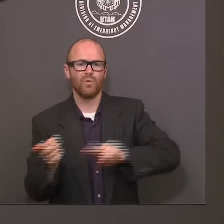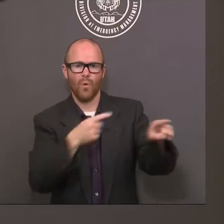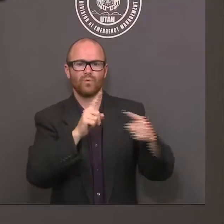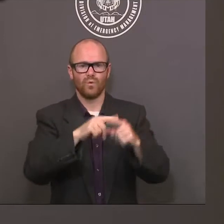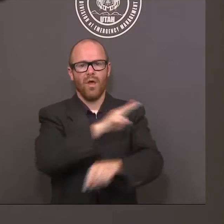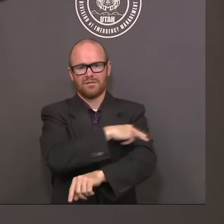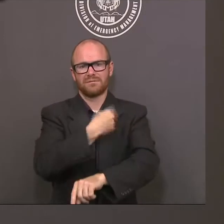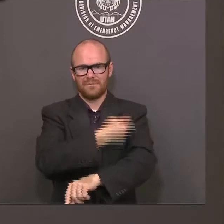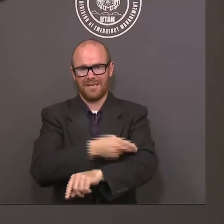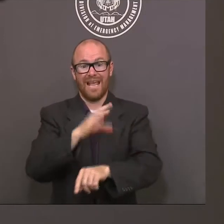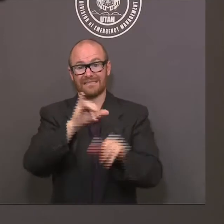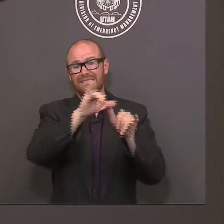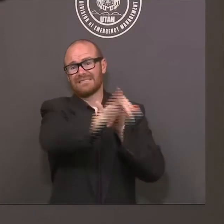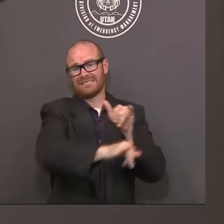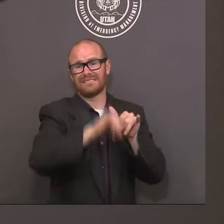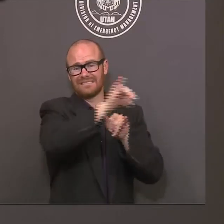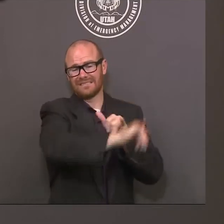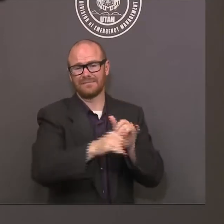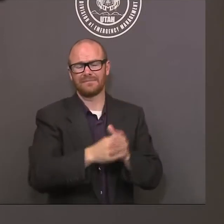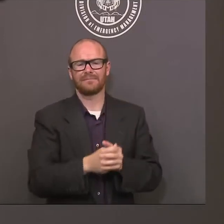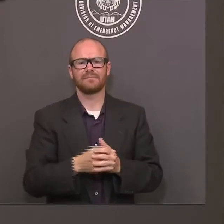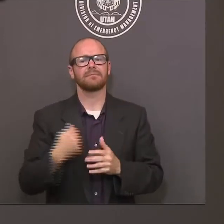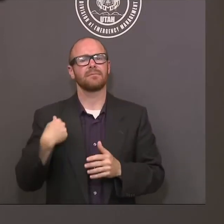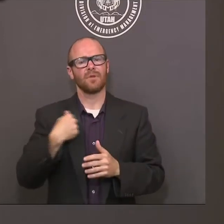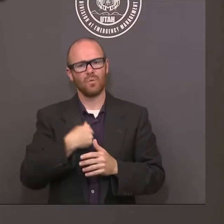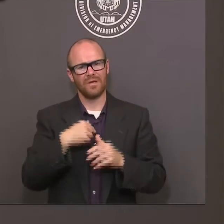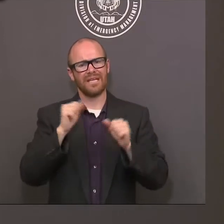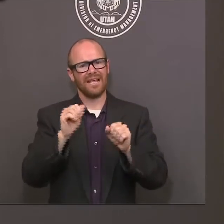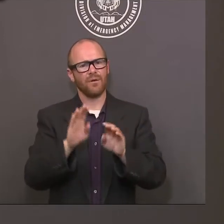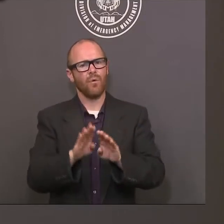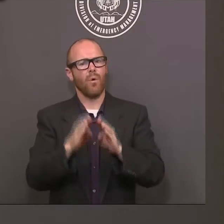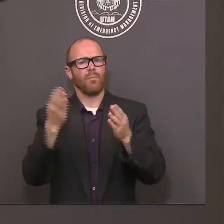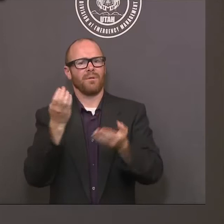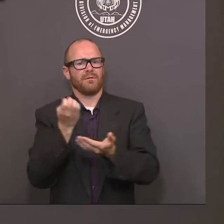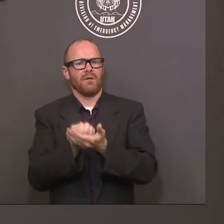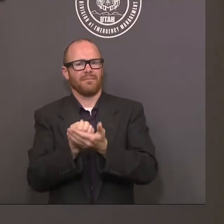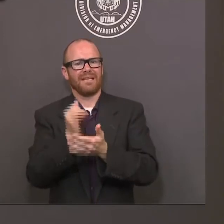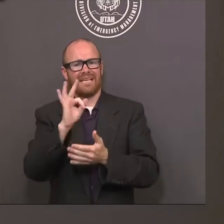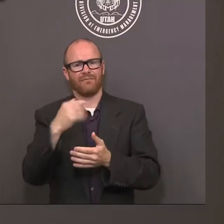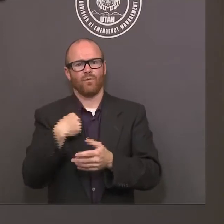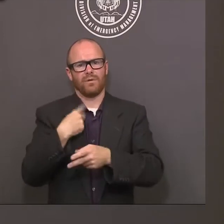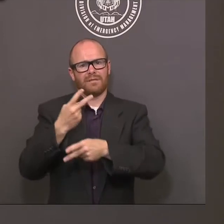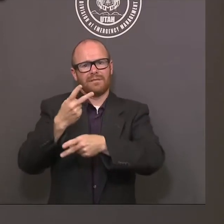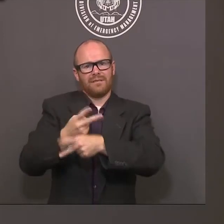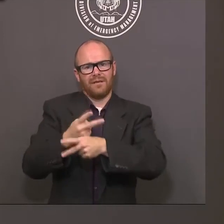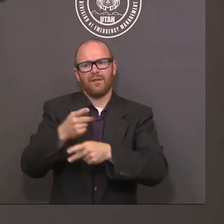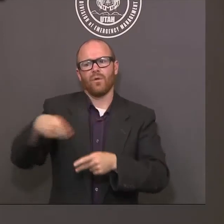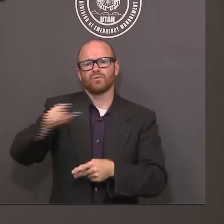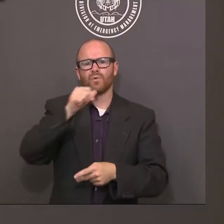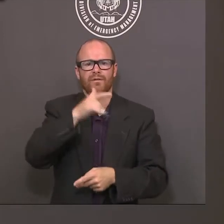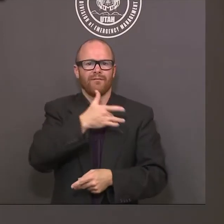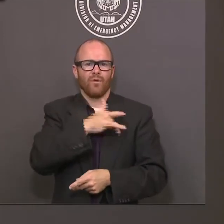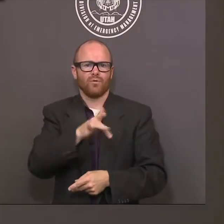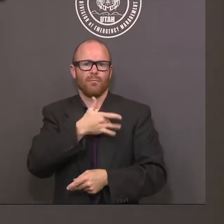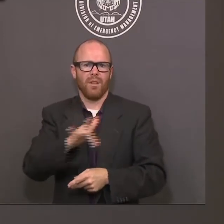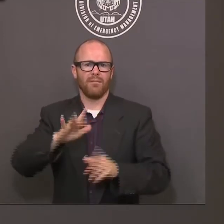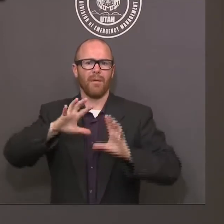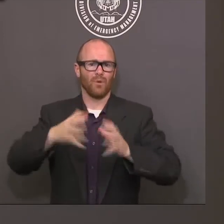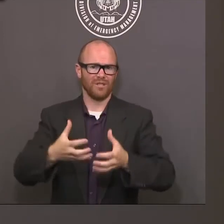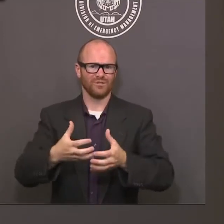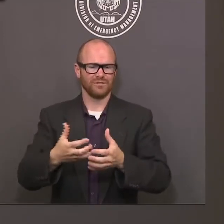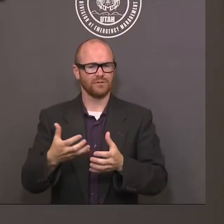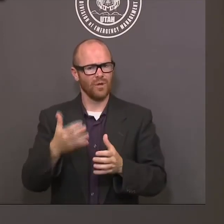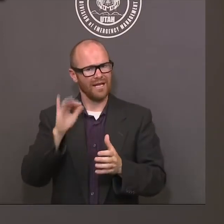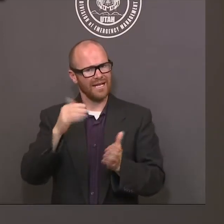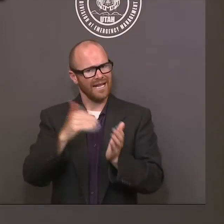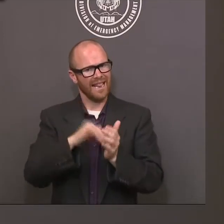COVID. We can open up the economy if we take care of the medically frail. We said it over and over and over again.